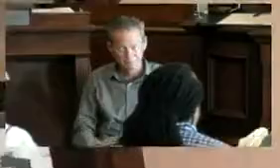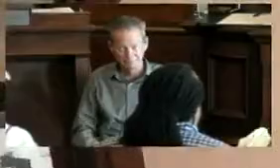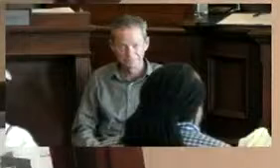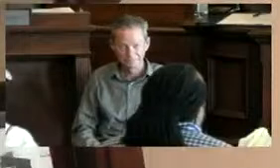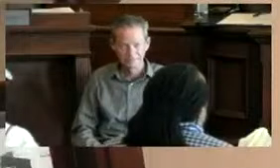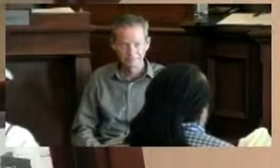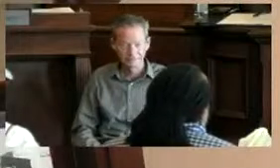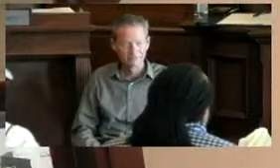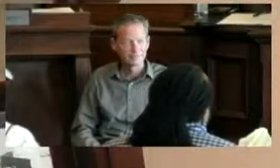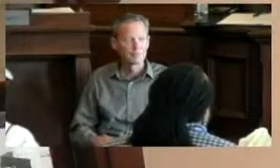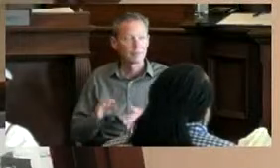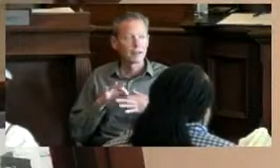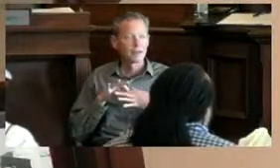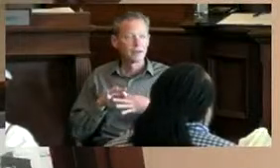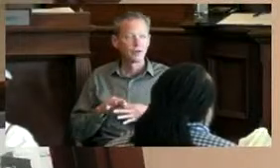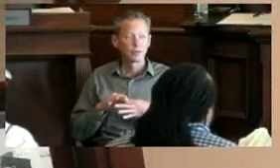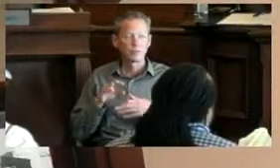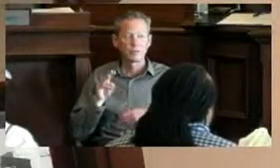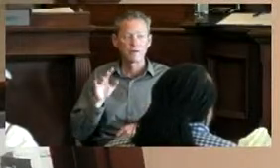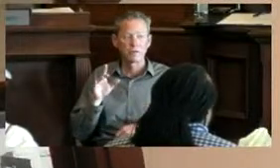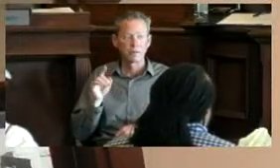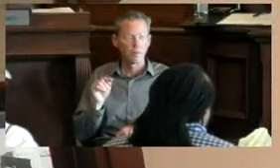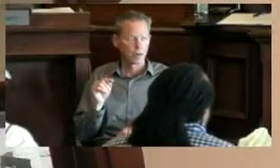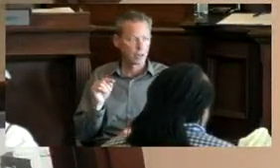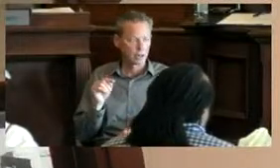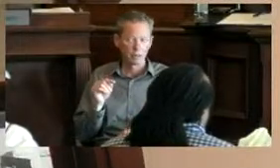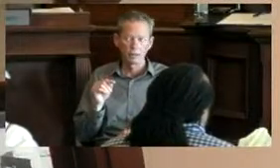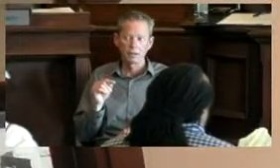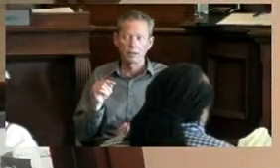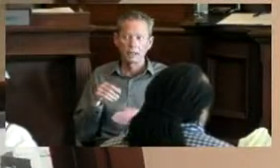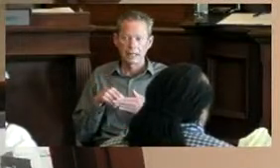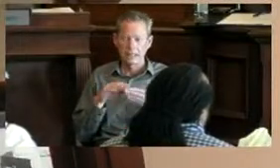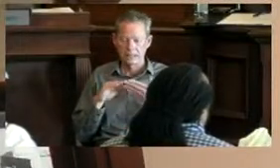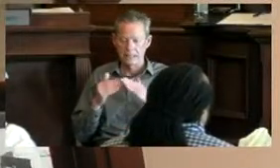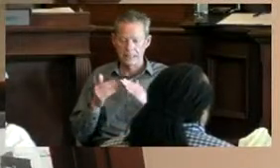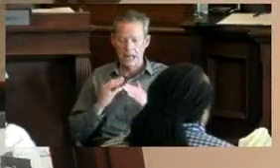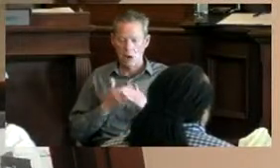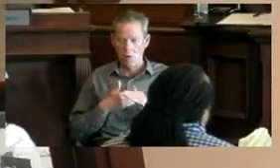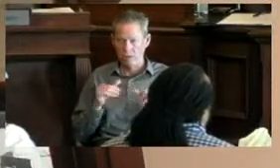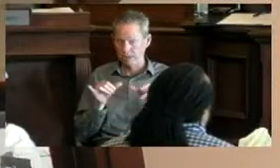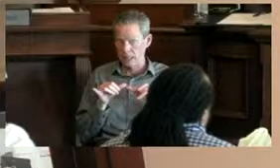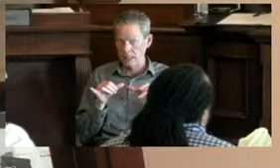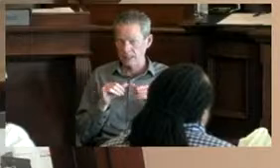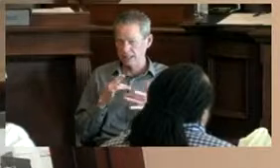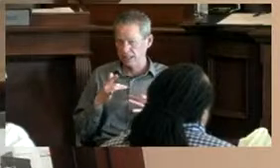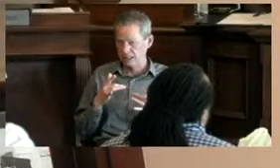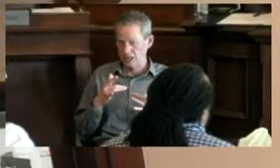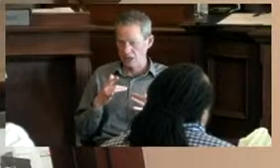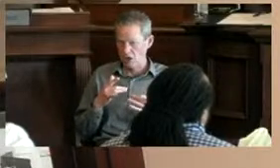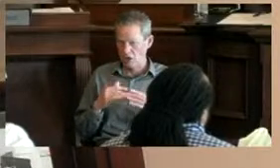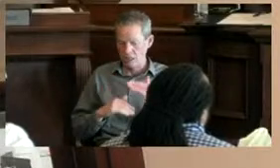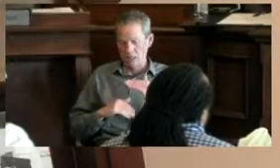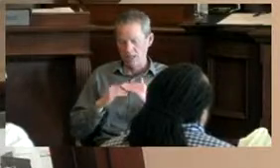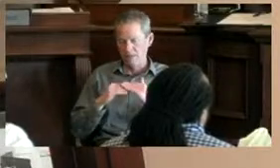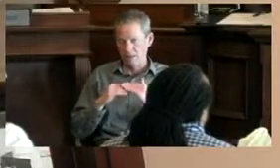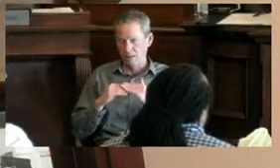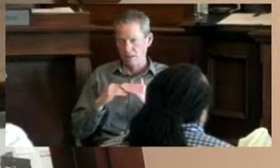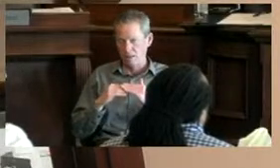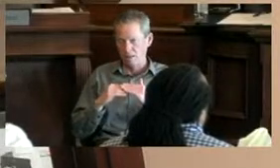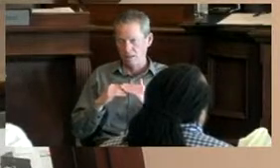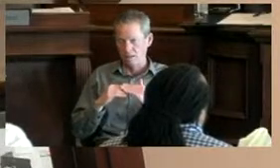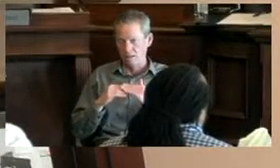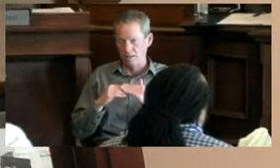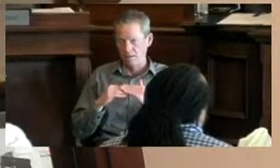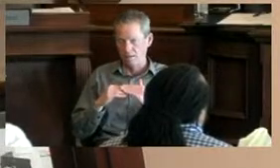then in terms of the market saturation in a city our size, is there a tipping point that the state is looking at, you know,